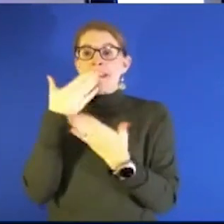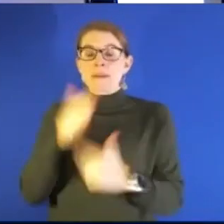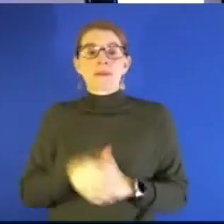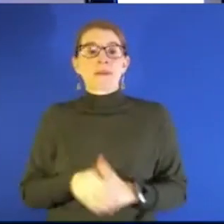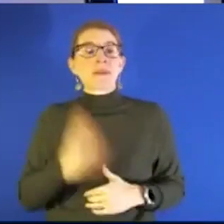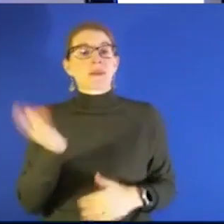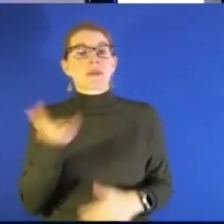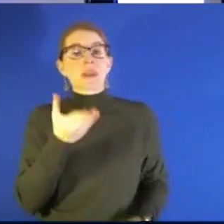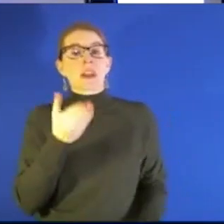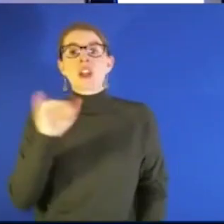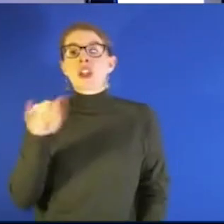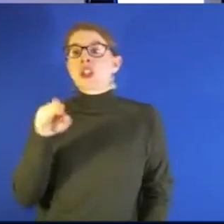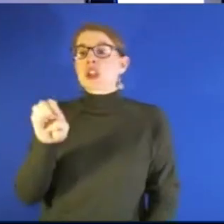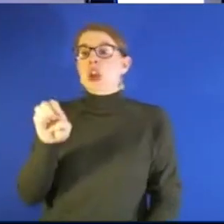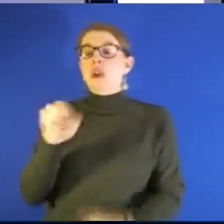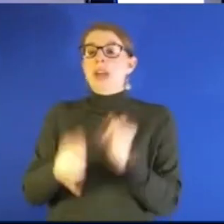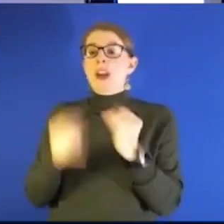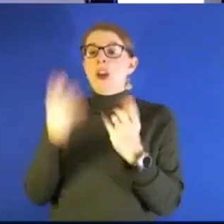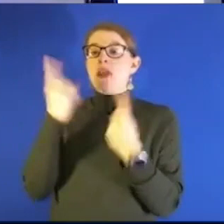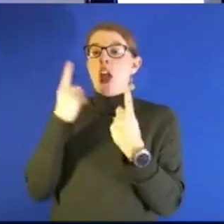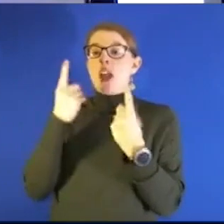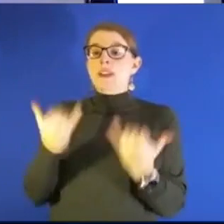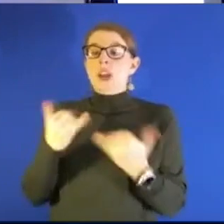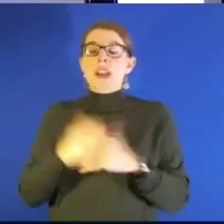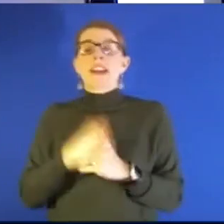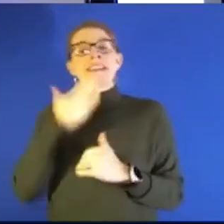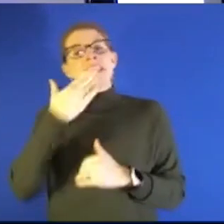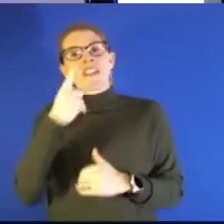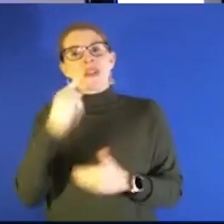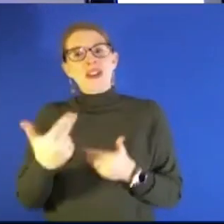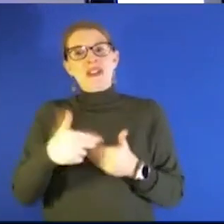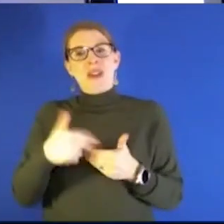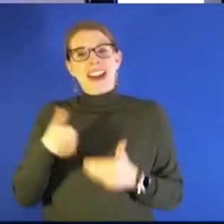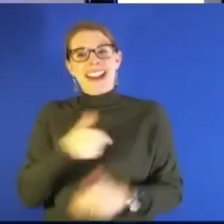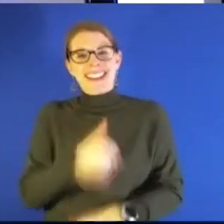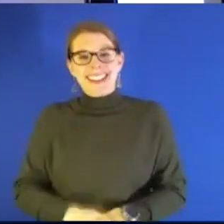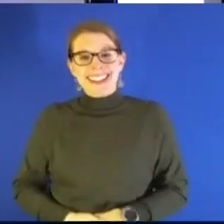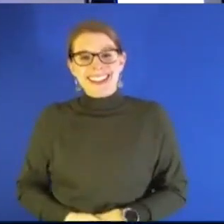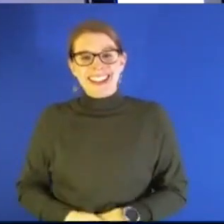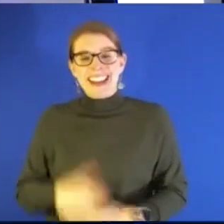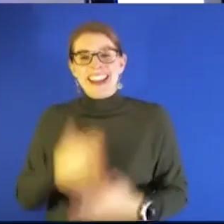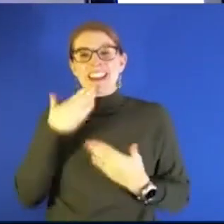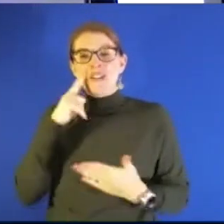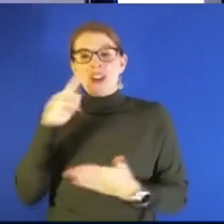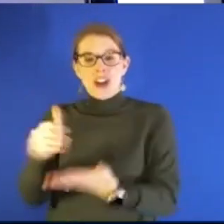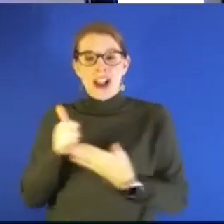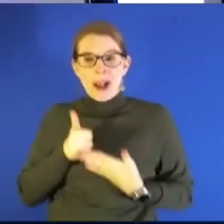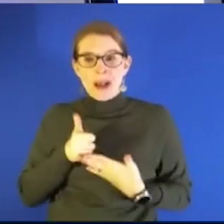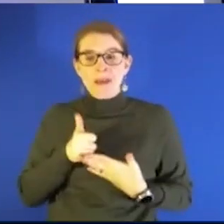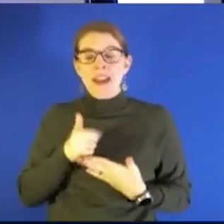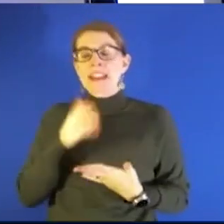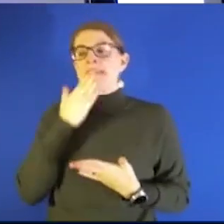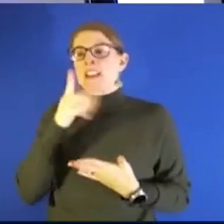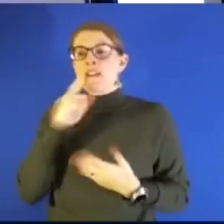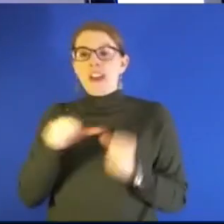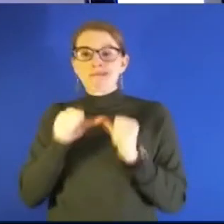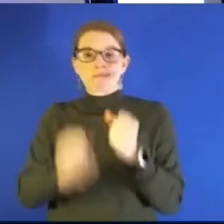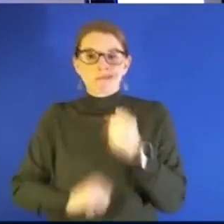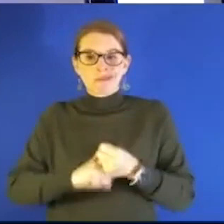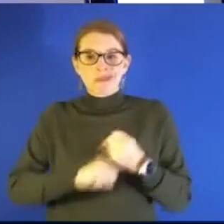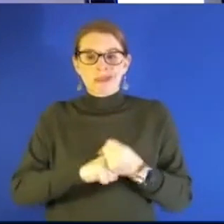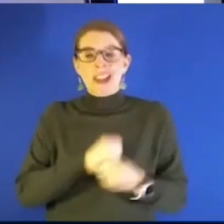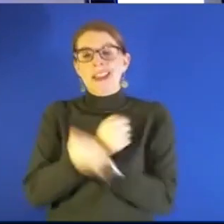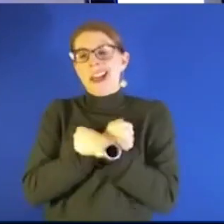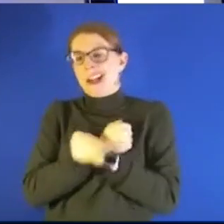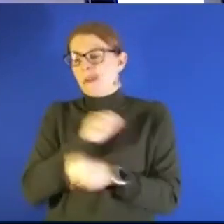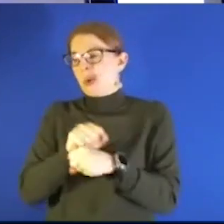you. Final thoughts today. And hey, first of all, thanks for joining the show. Thanks for your help. Thanks for your ongoing support. We love working with the KC Chamber. We love working with you.